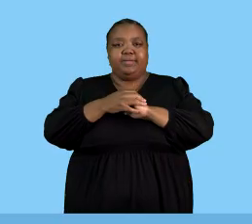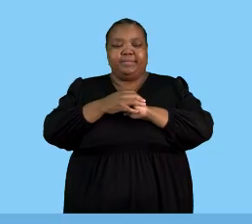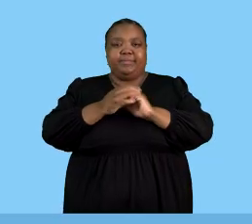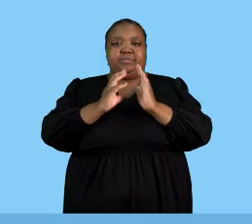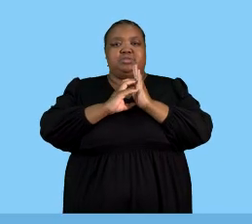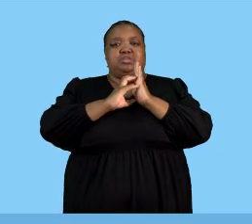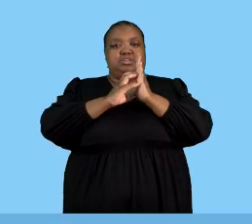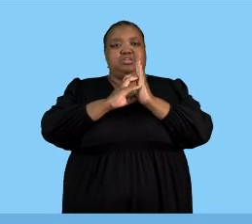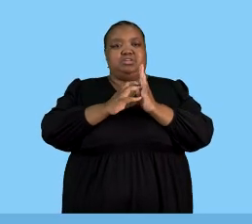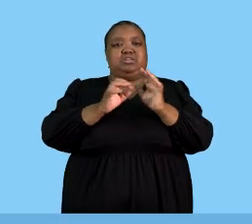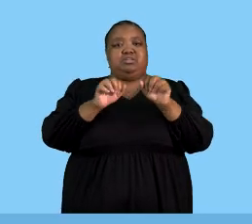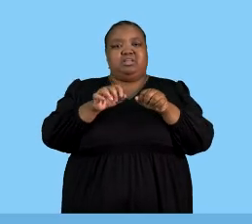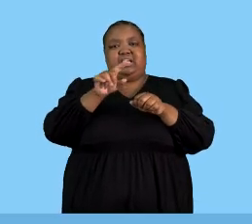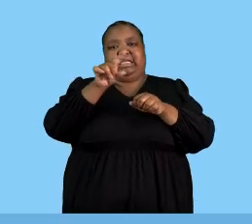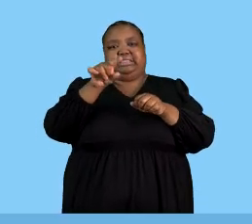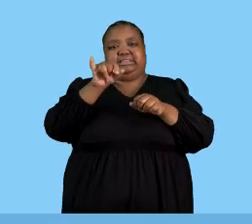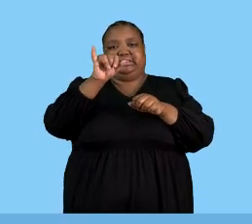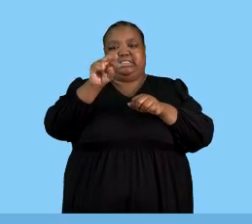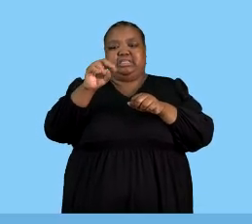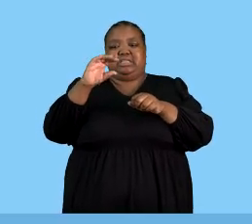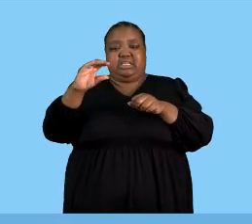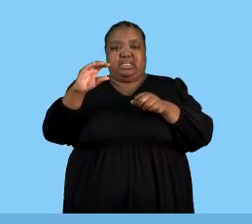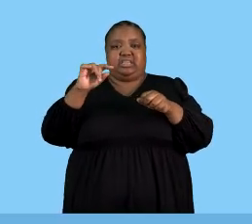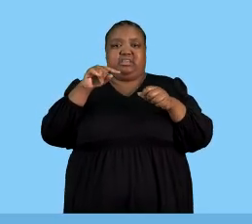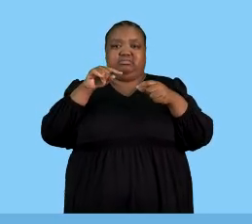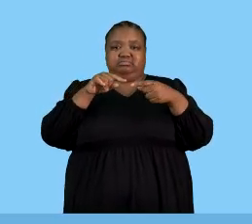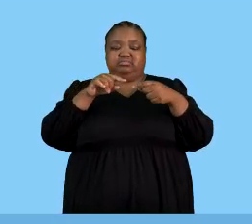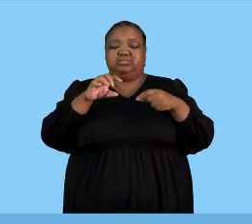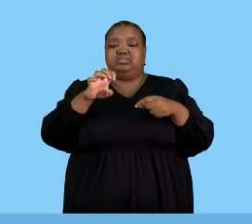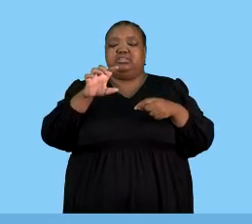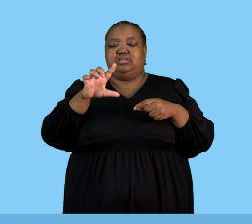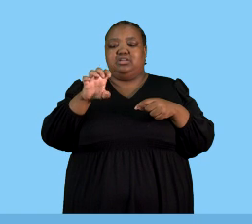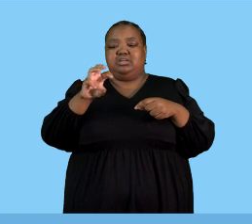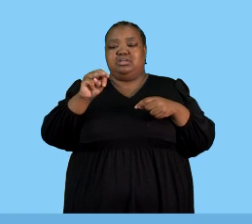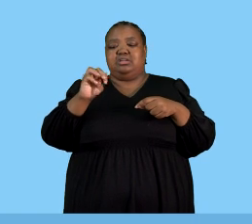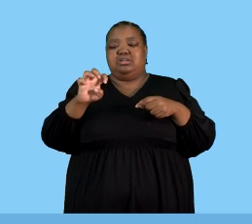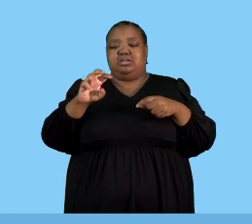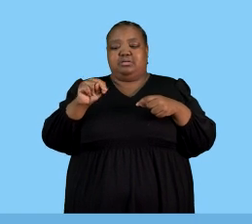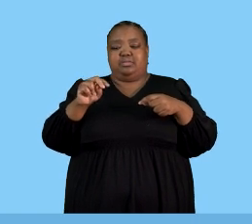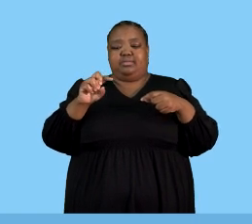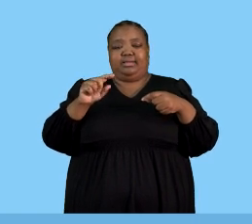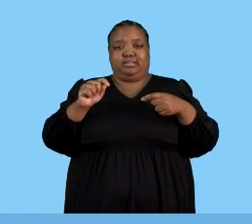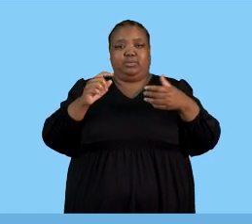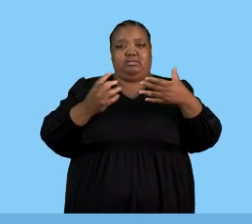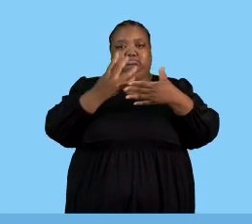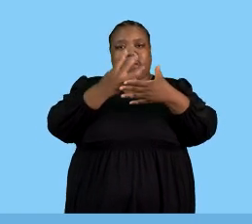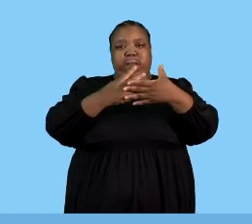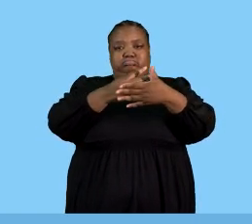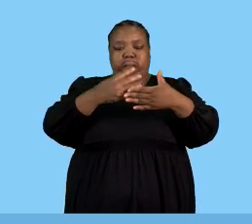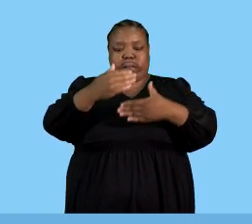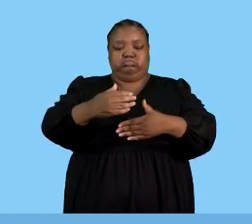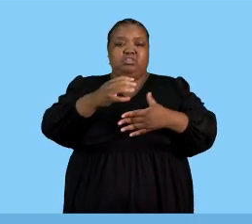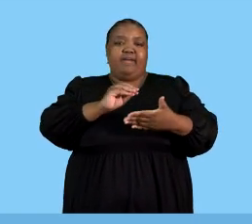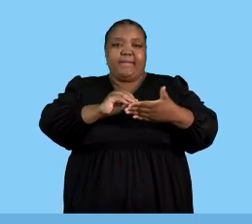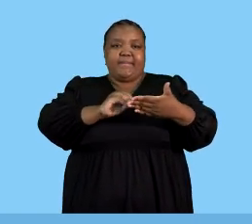For an example, we have zinc here. Zinc is an element because we're finding it in the periodic table. And then because it's an element, it is also